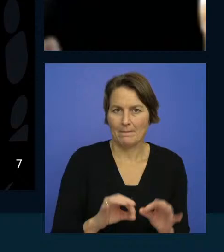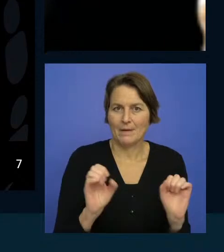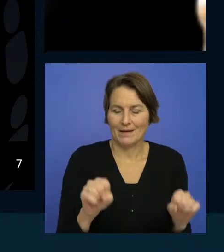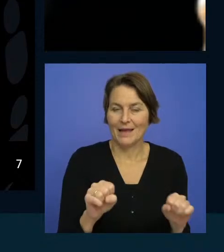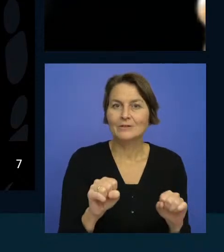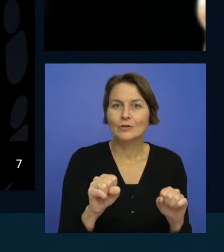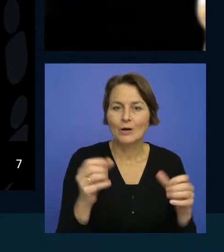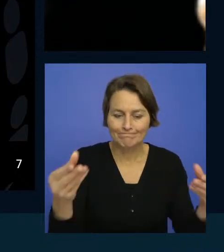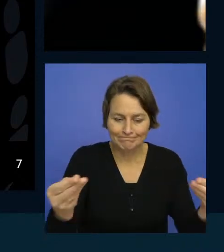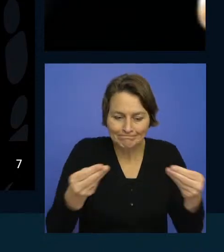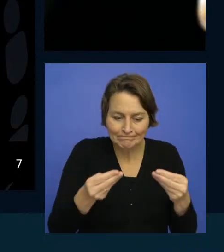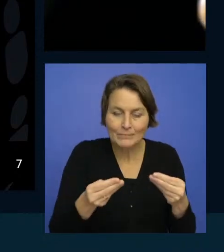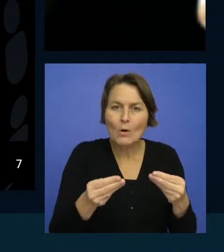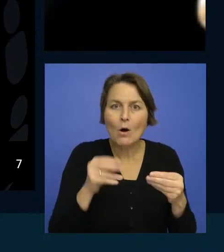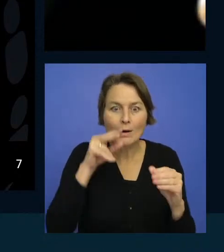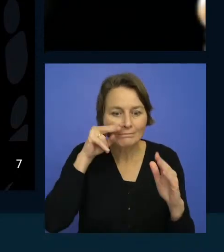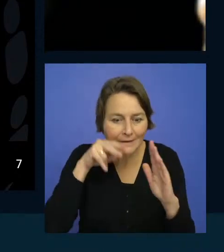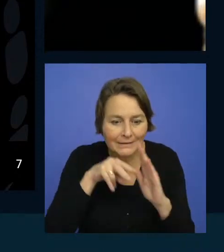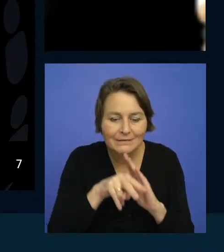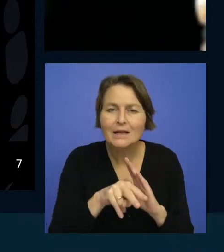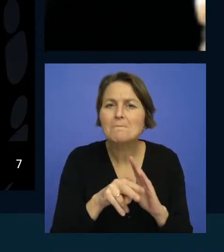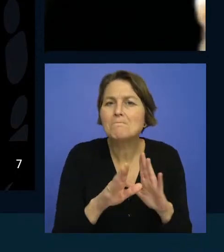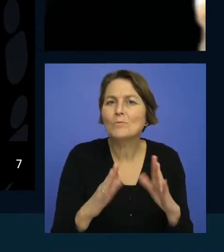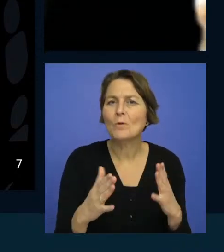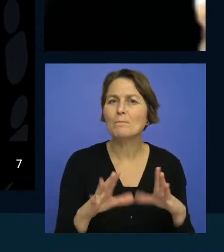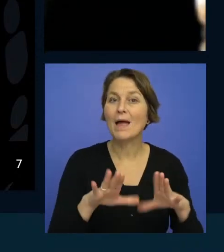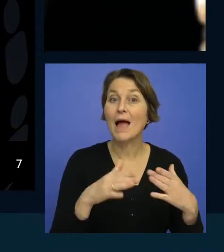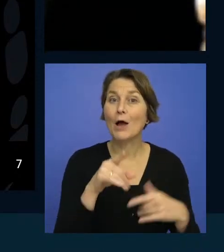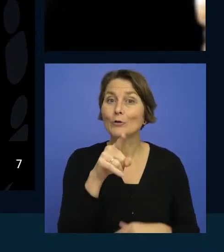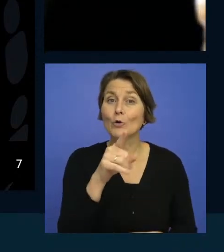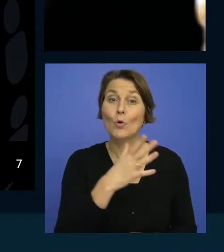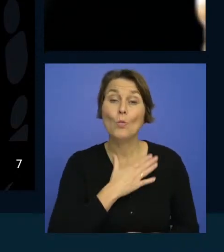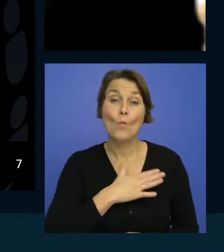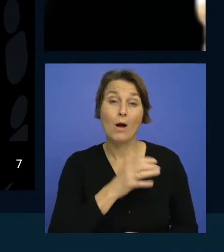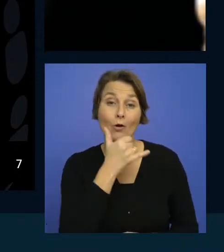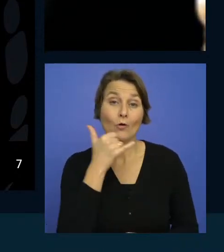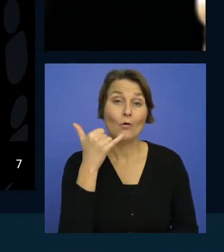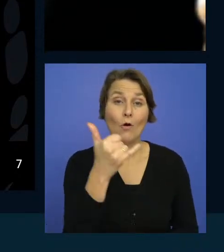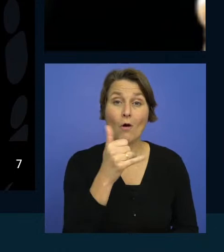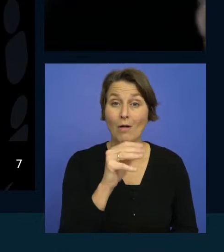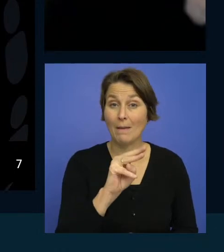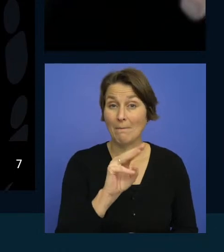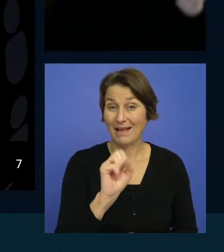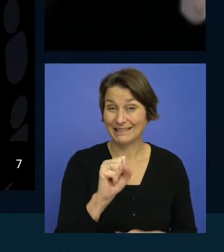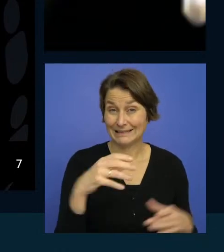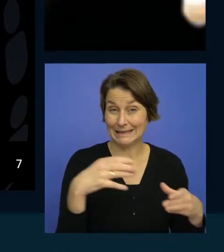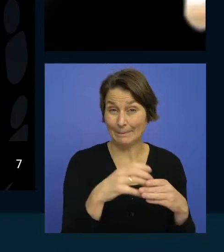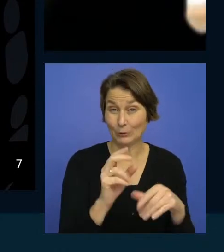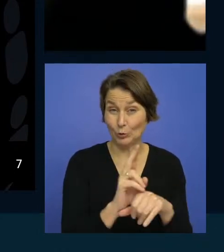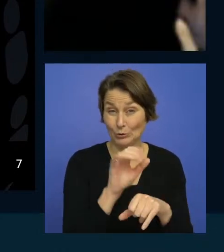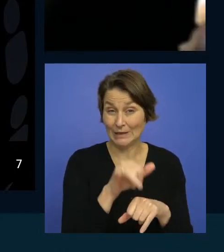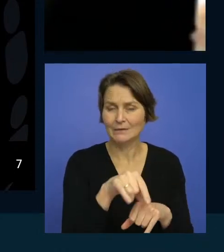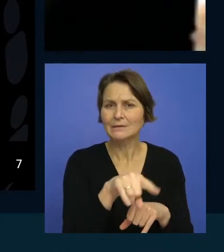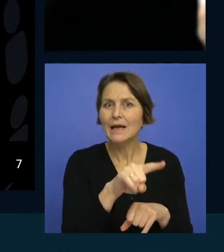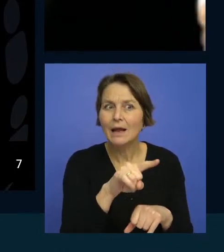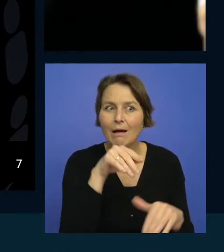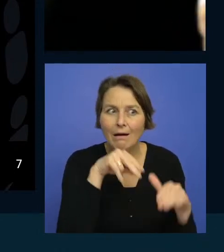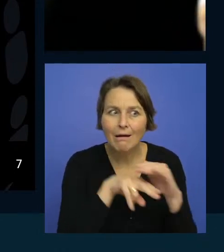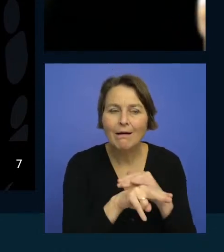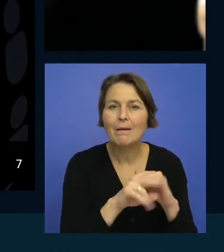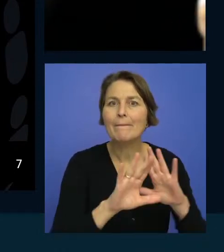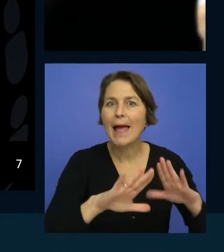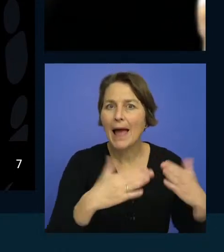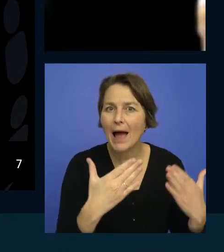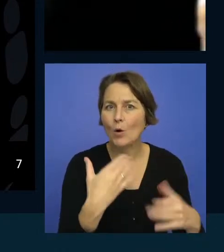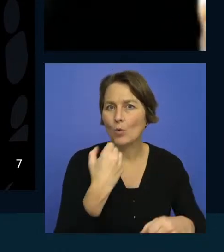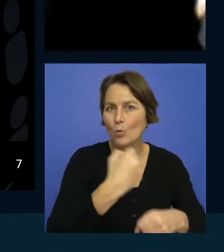insights into the quality of Teams calls within your organization. And then, of course, we do have the fourth